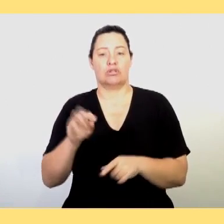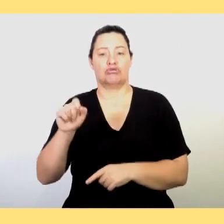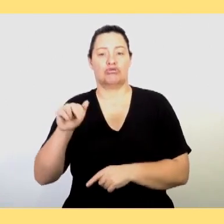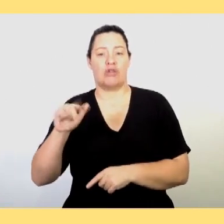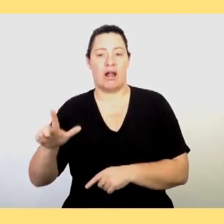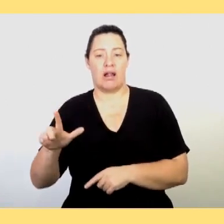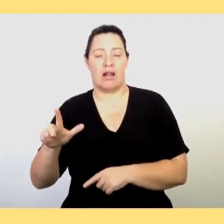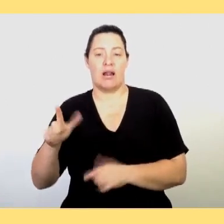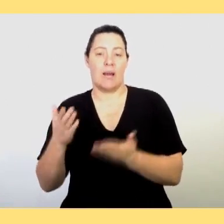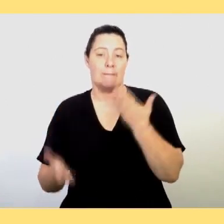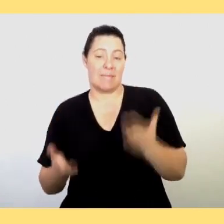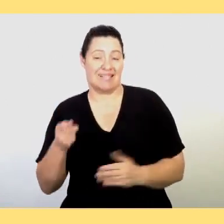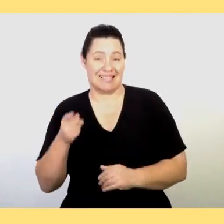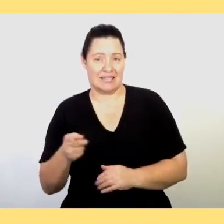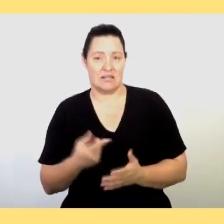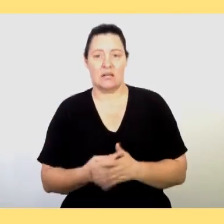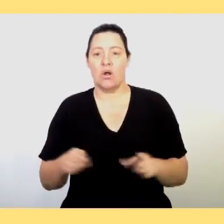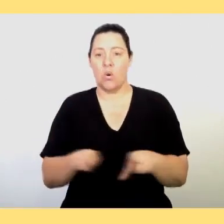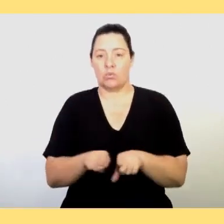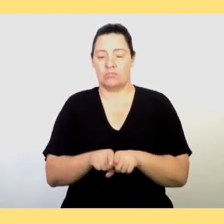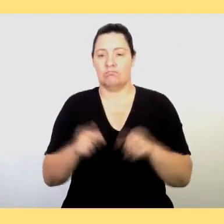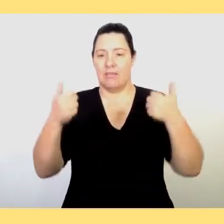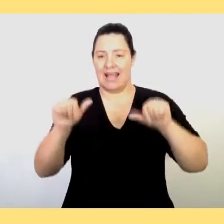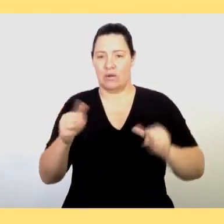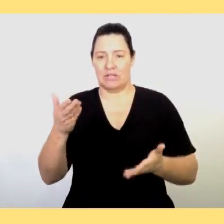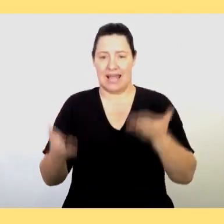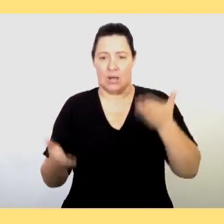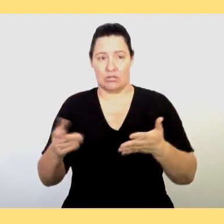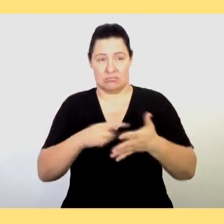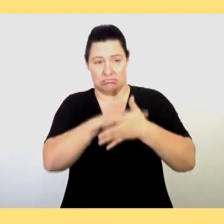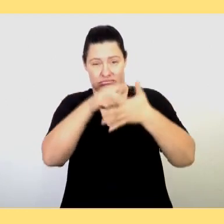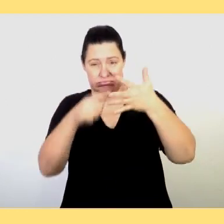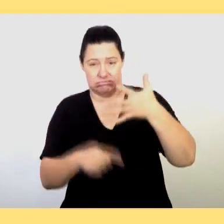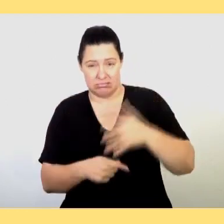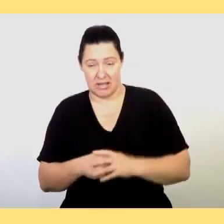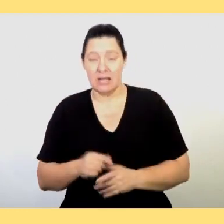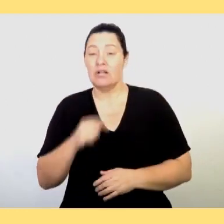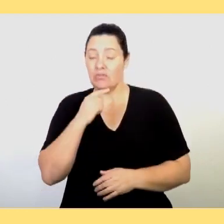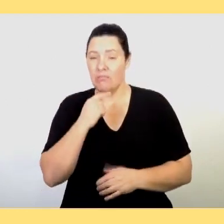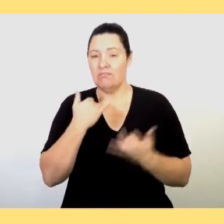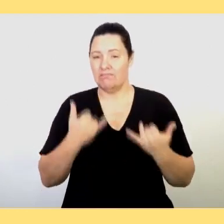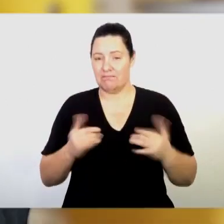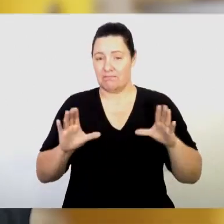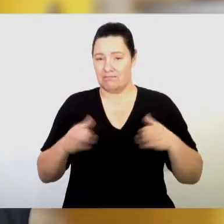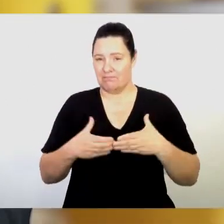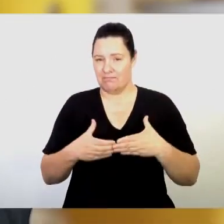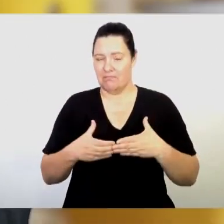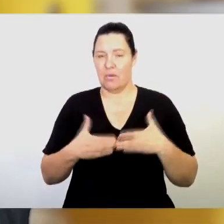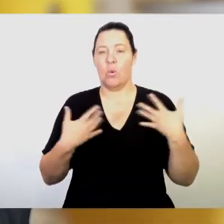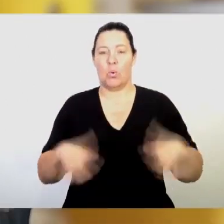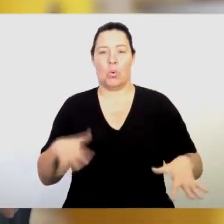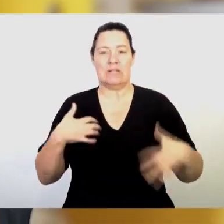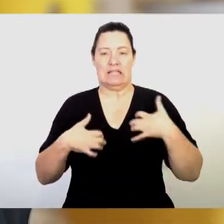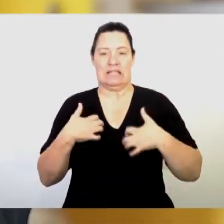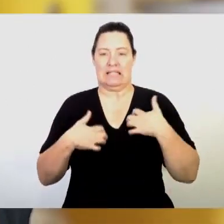balance, and we are also going to do the accounting equation. So I want you to stay tuned because today's class is